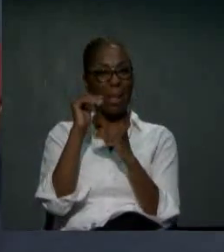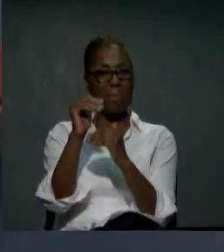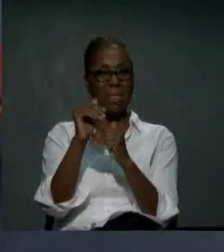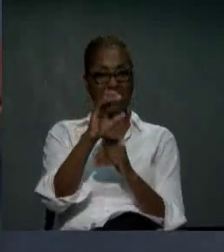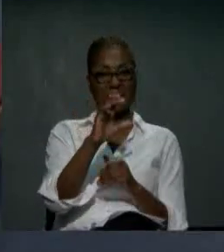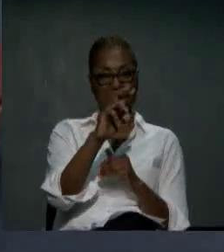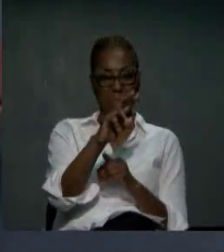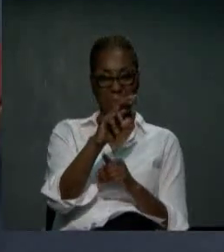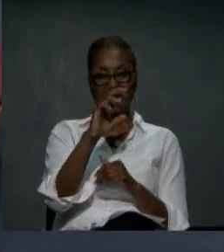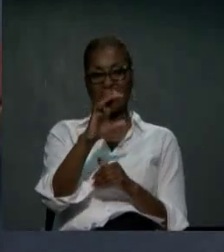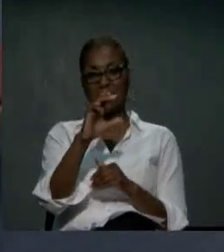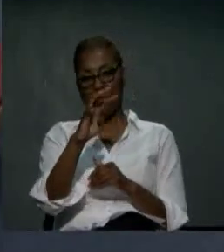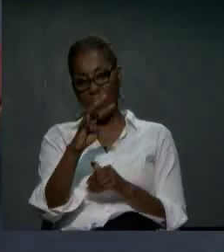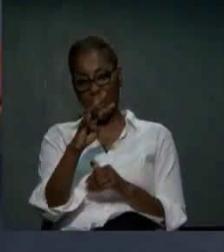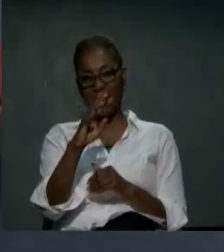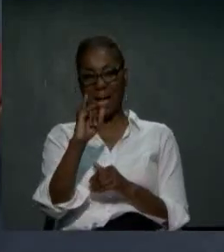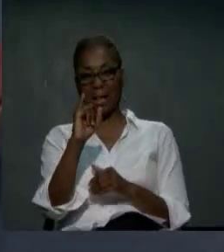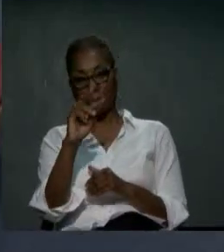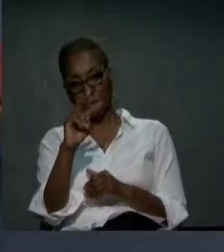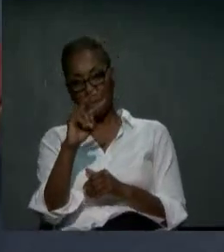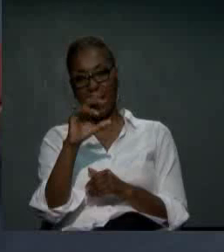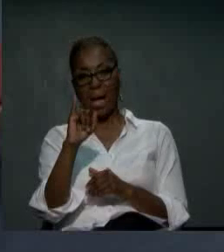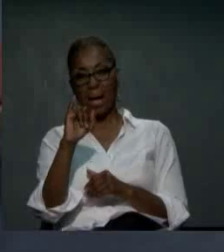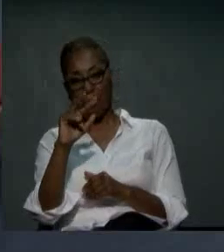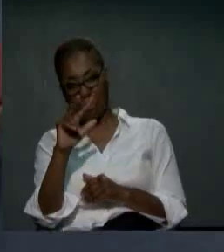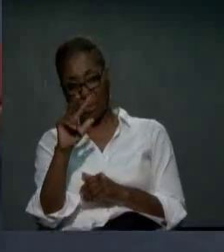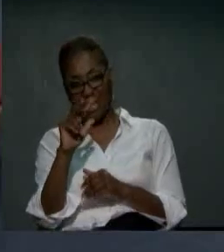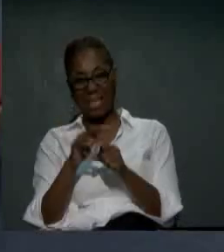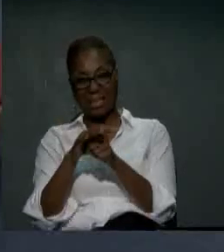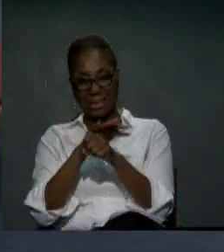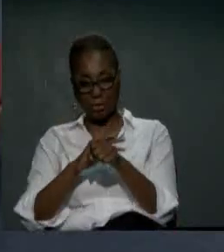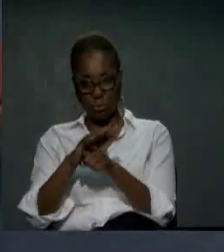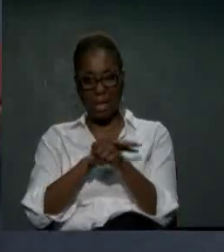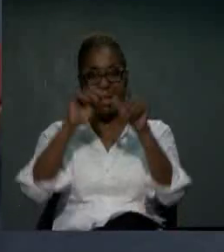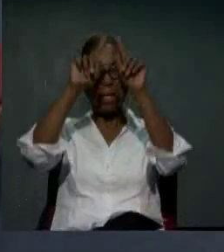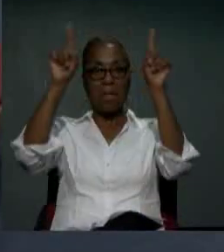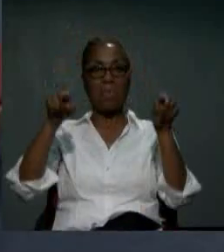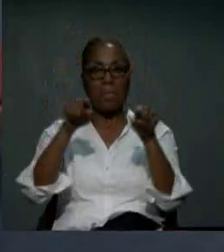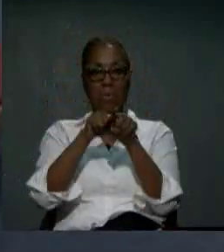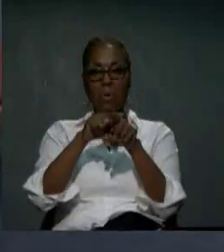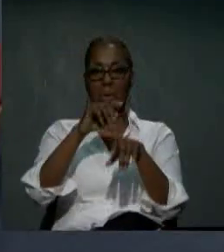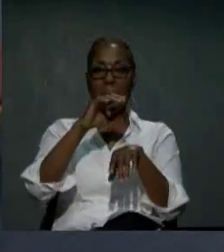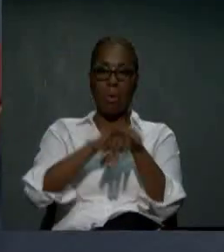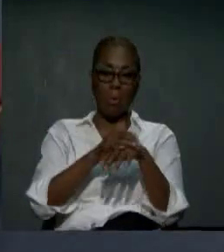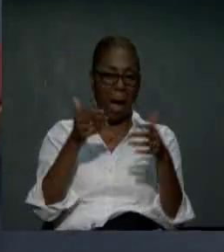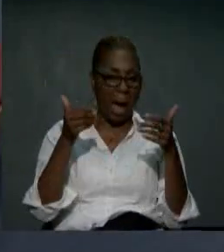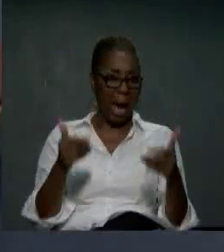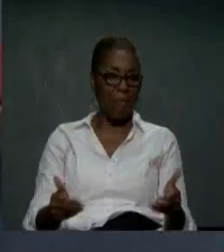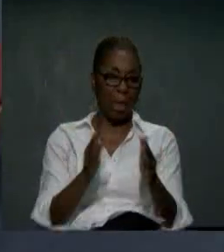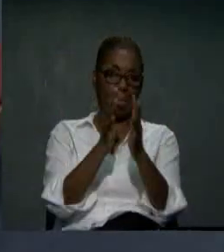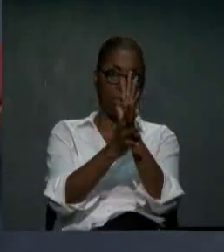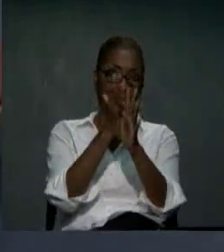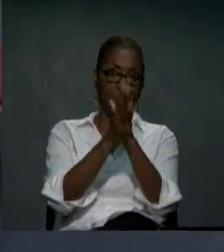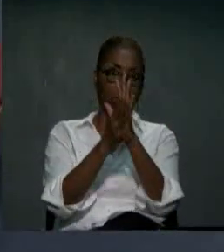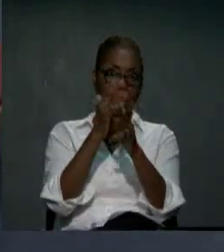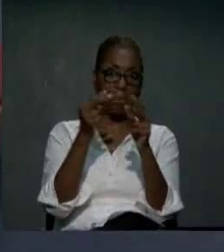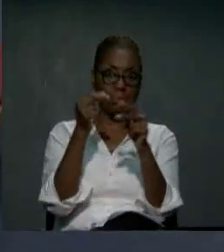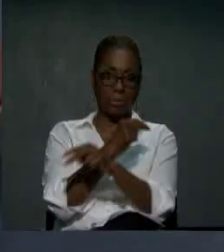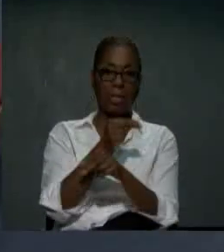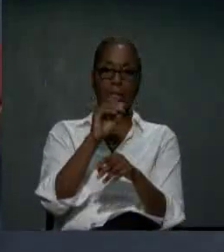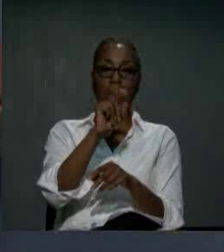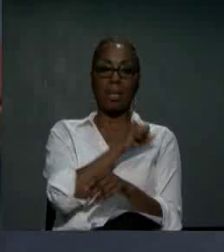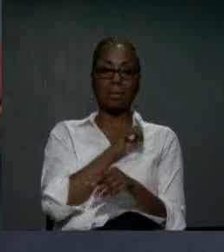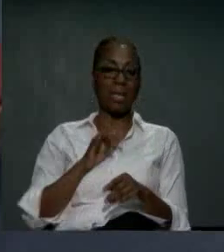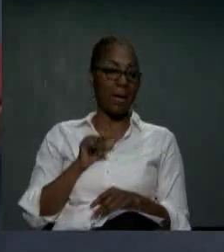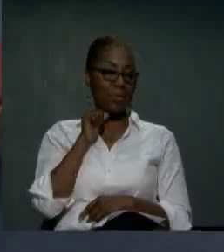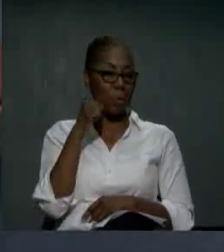C3, C4, and I2 and I3 districts. Billboards are typically placed on heavily traveled major arterials. Staff does